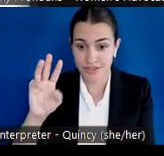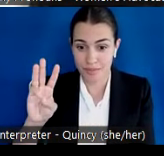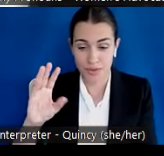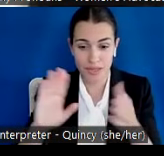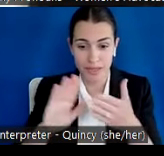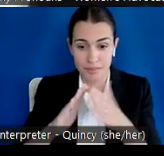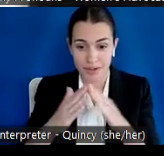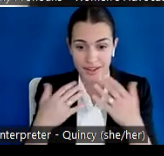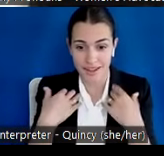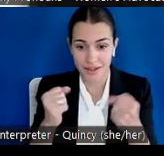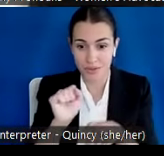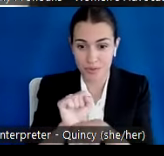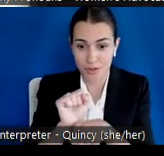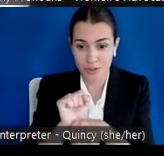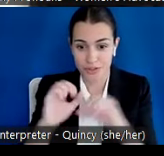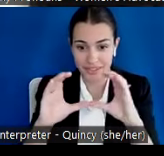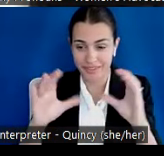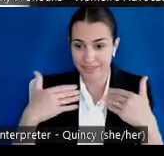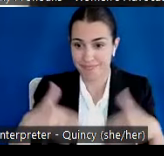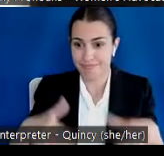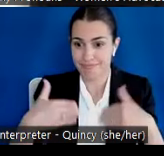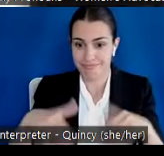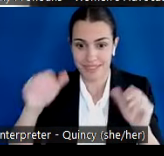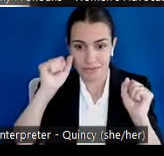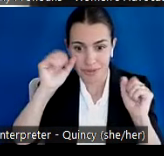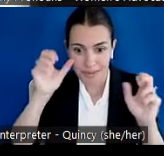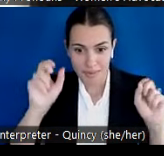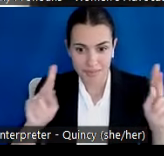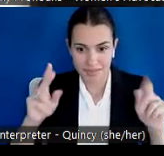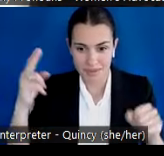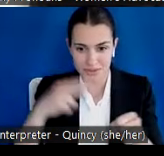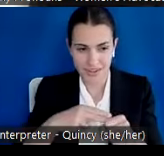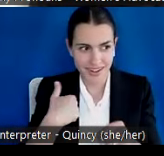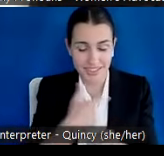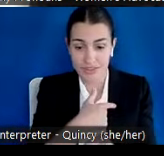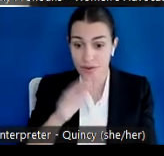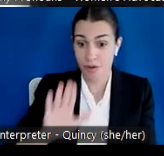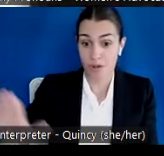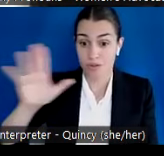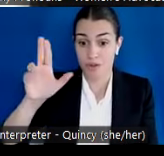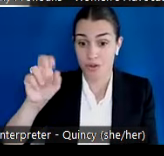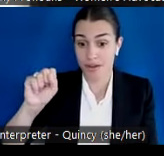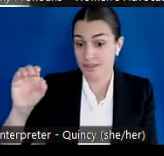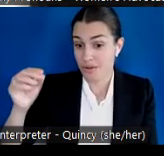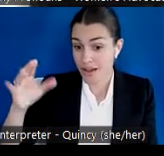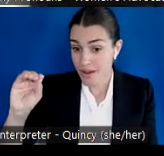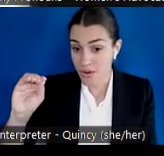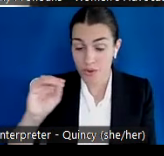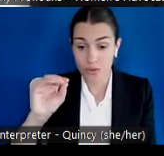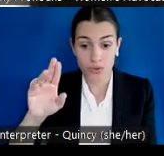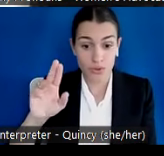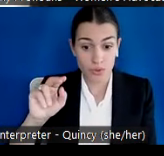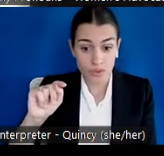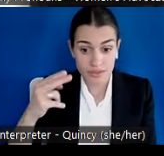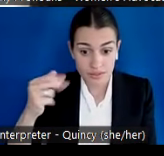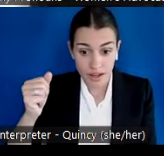incredible folks on the call today. Lots of people joining from other states as well. I see Ohio, Utah,